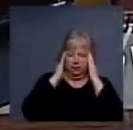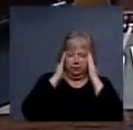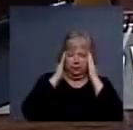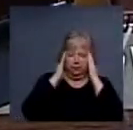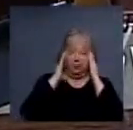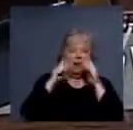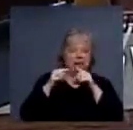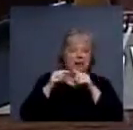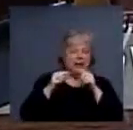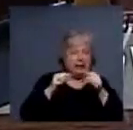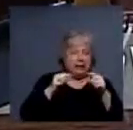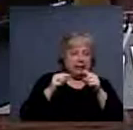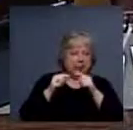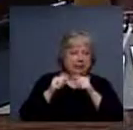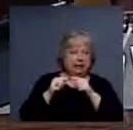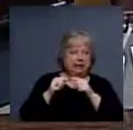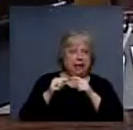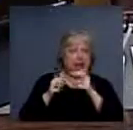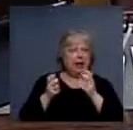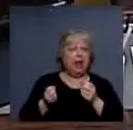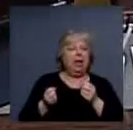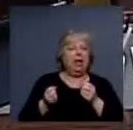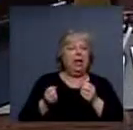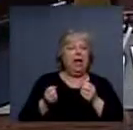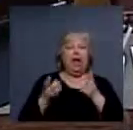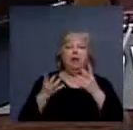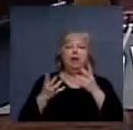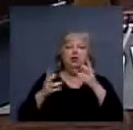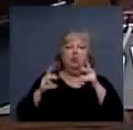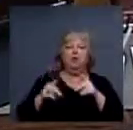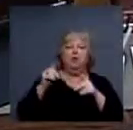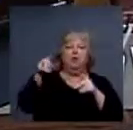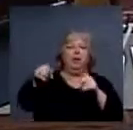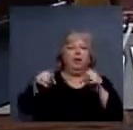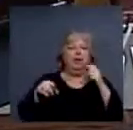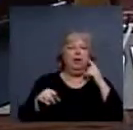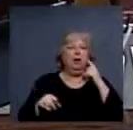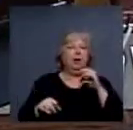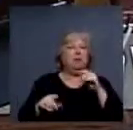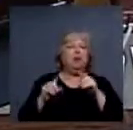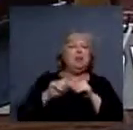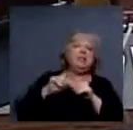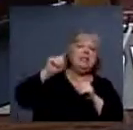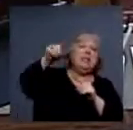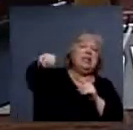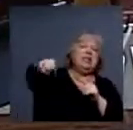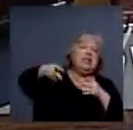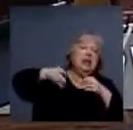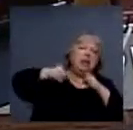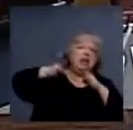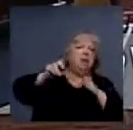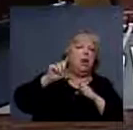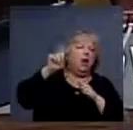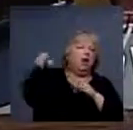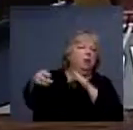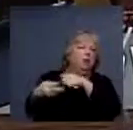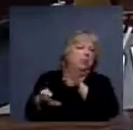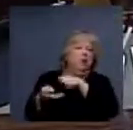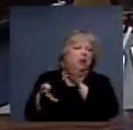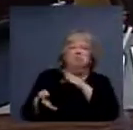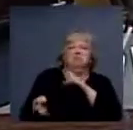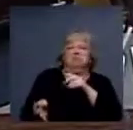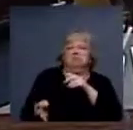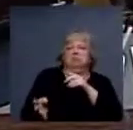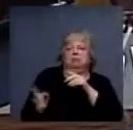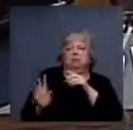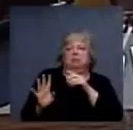to the distance and how much would be able to be here. I mean, if it's distant barking way down the block or to the park or something, I could